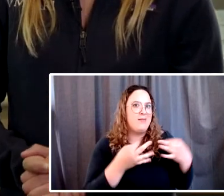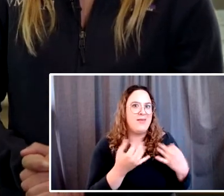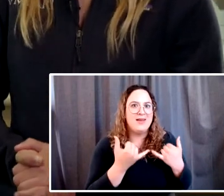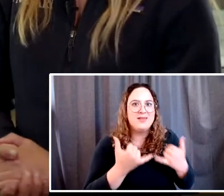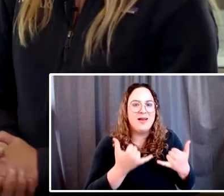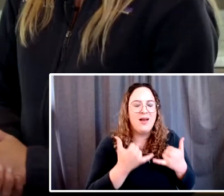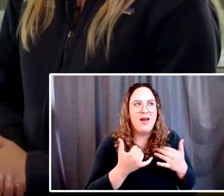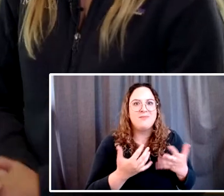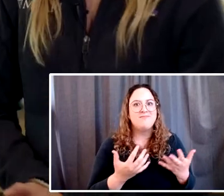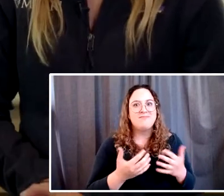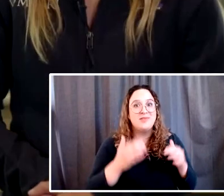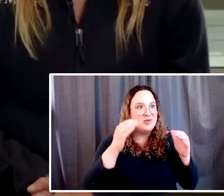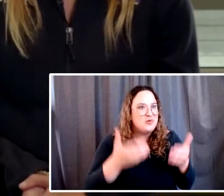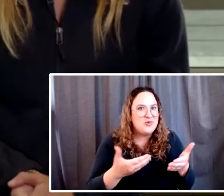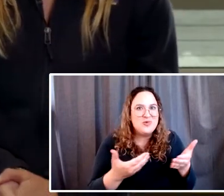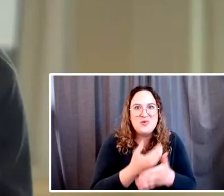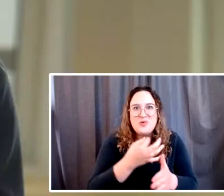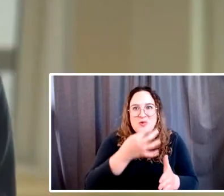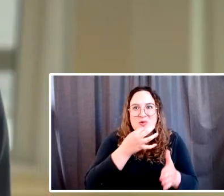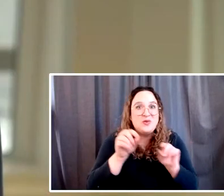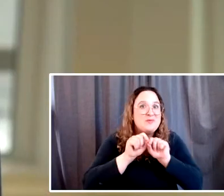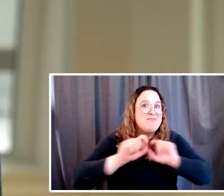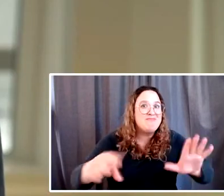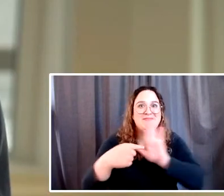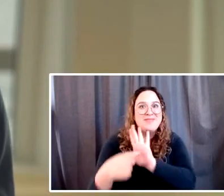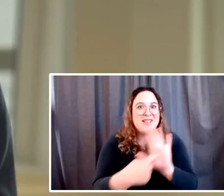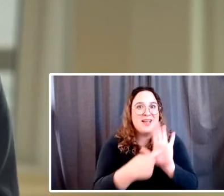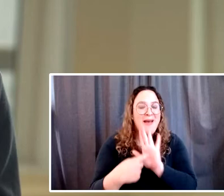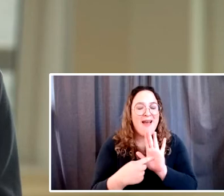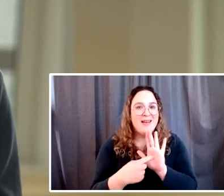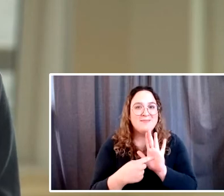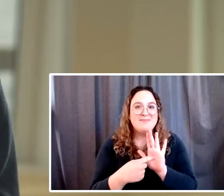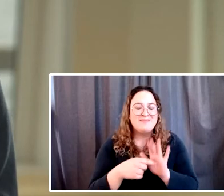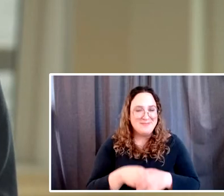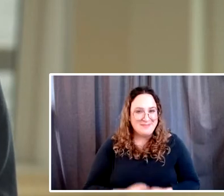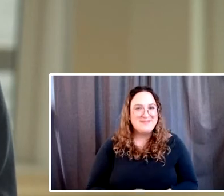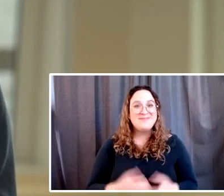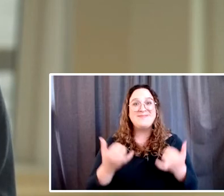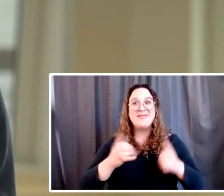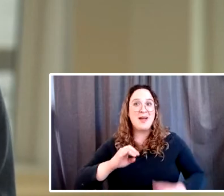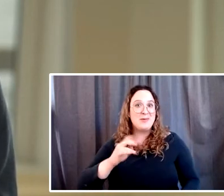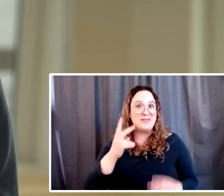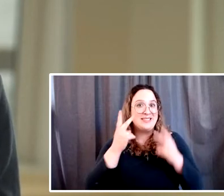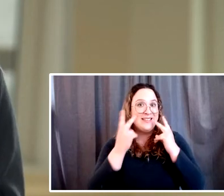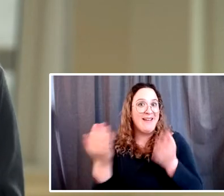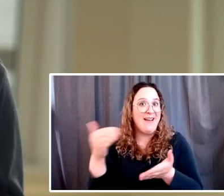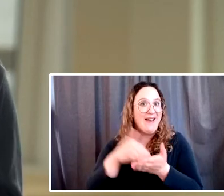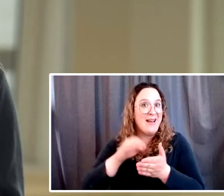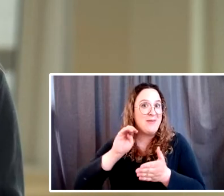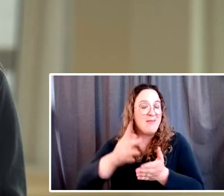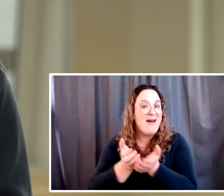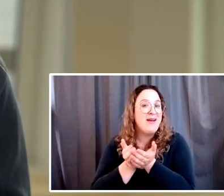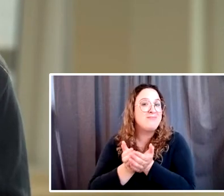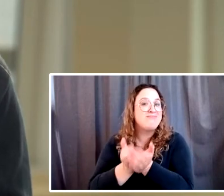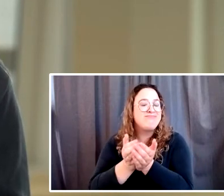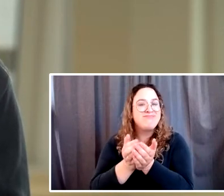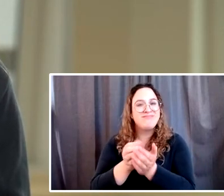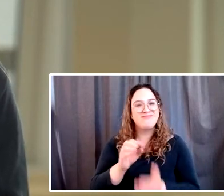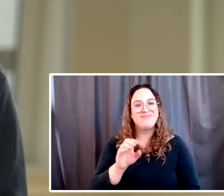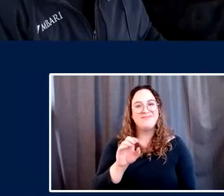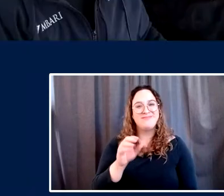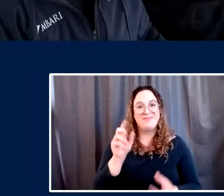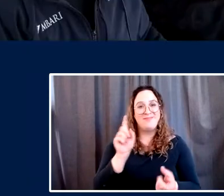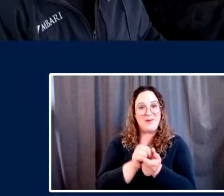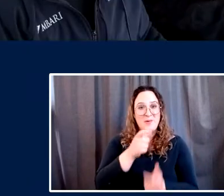Into the Deep exhibit. Thanks, Anna. We're going to head back on over to the Western Flyer to meet Knut Brekke. As the